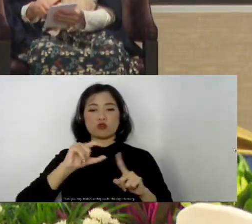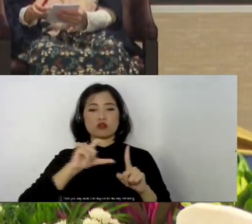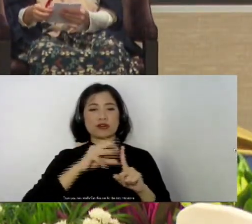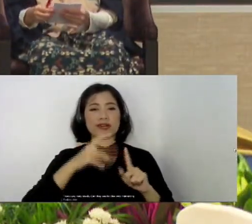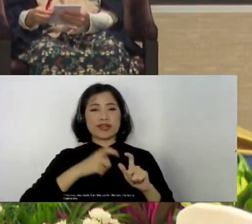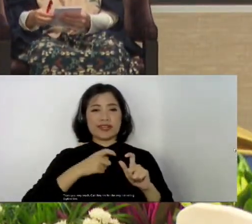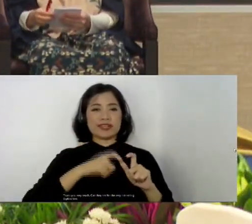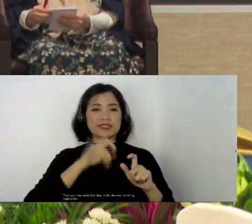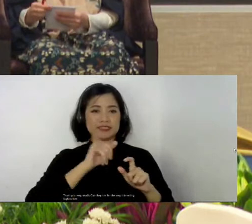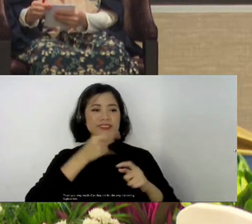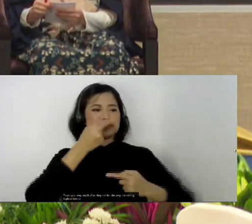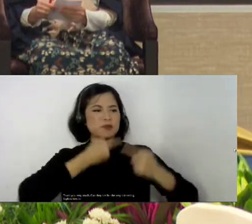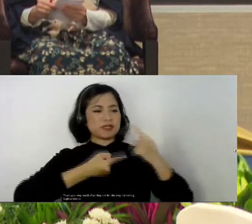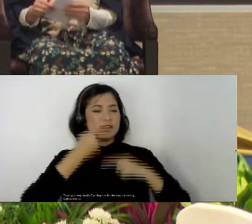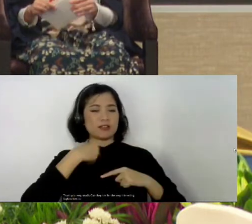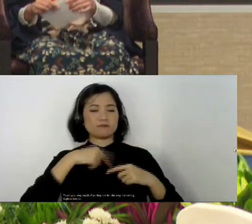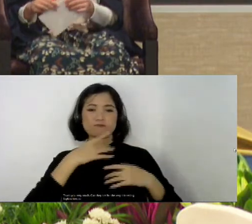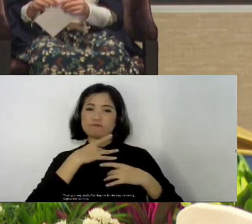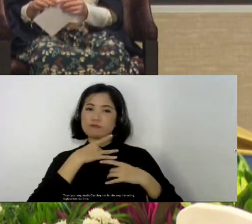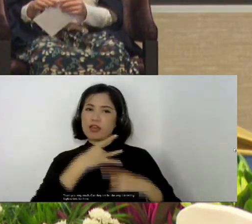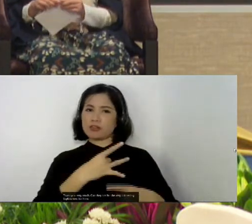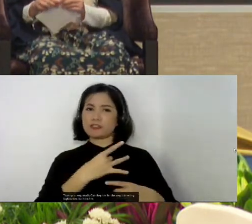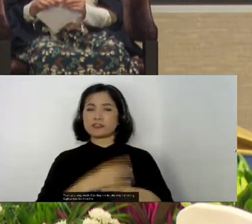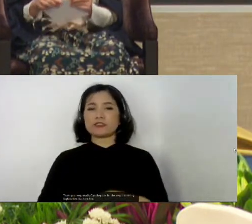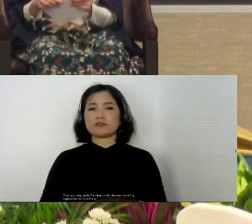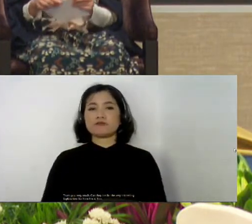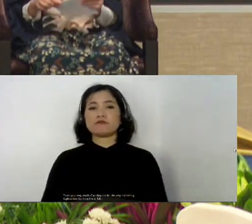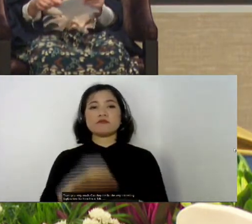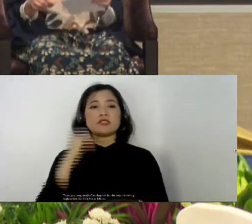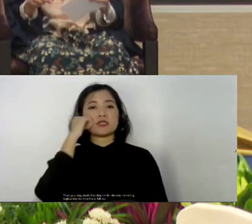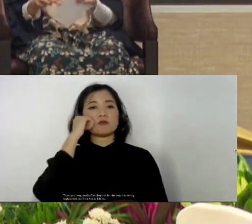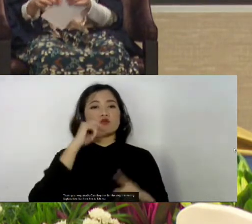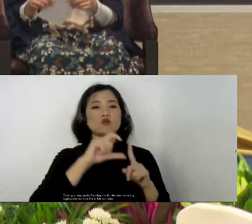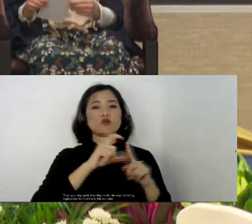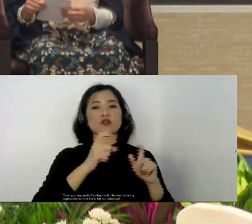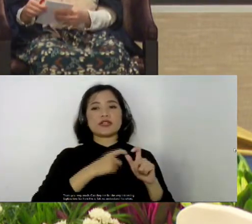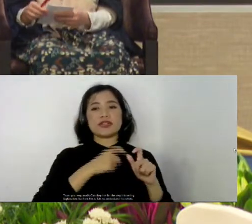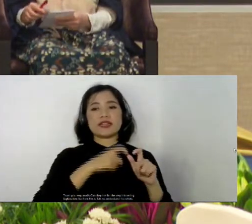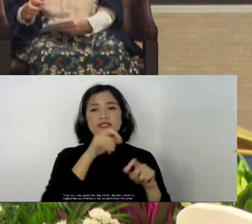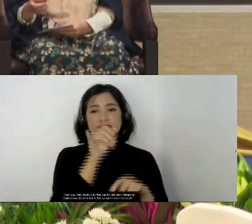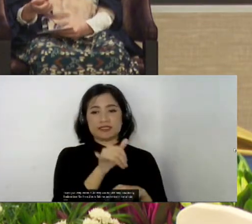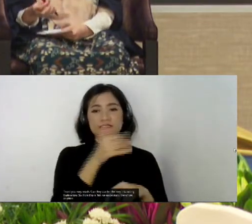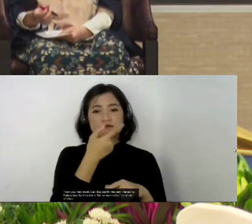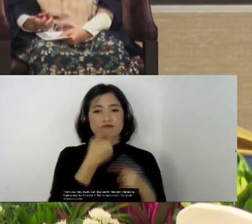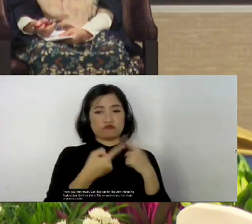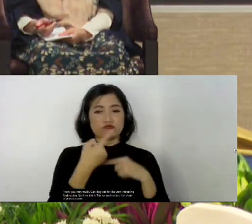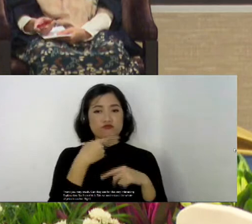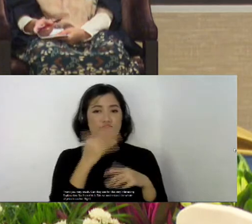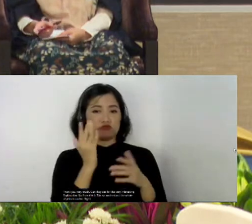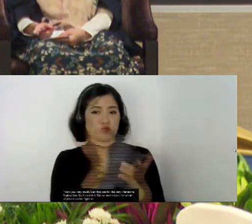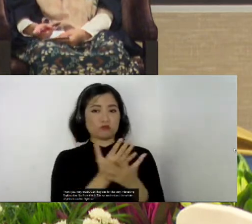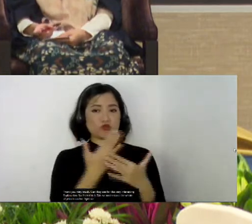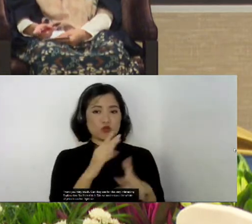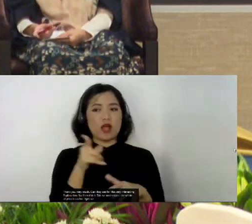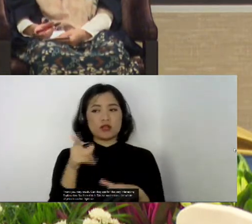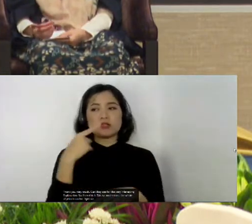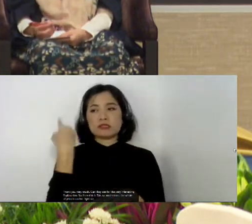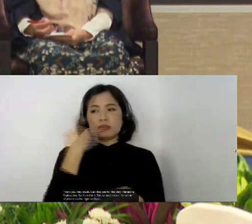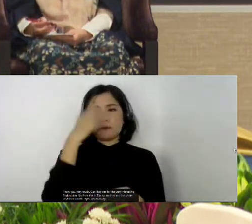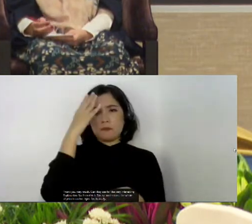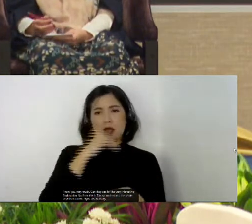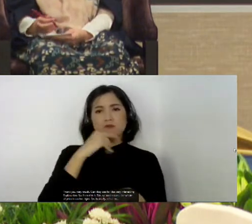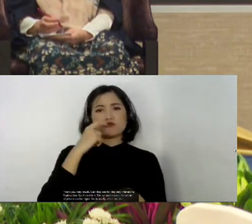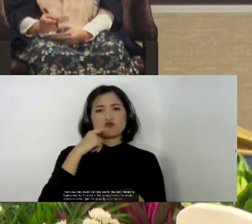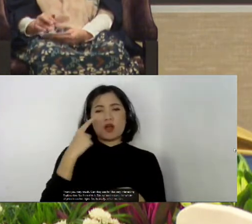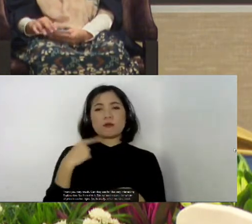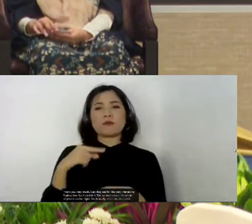explanation. So from Bu Desi's talk, we understand the role of private sector, right? So basically, when we talk